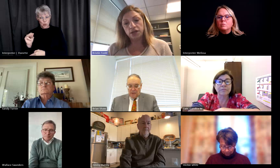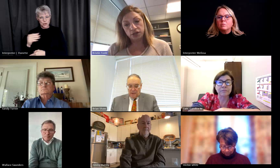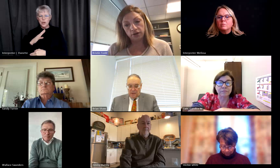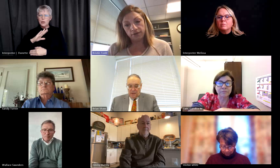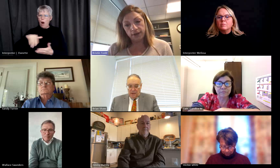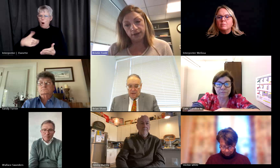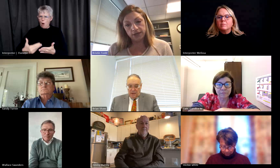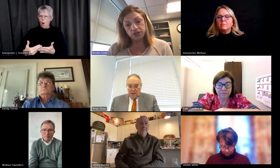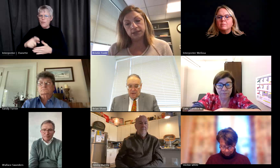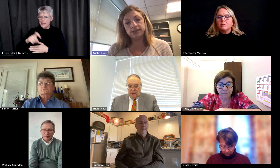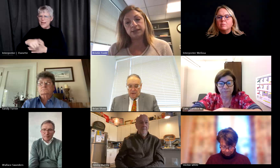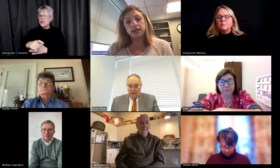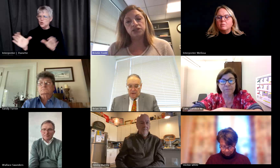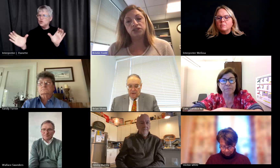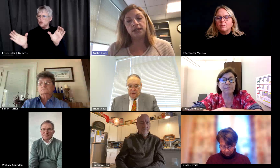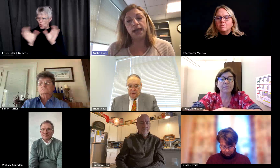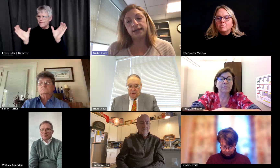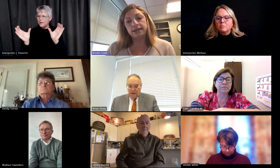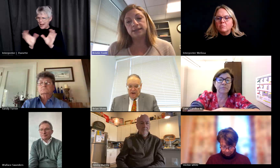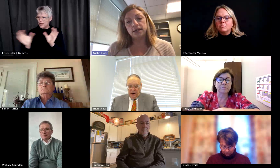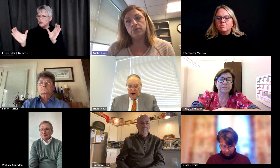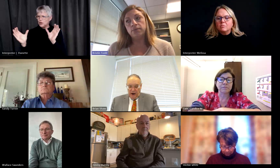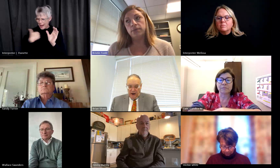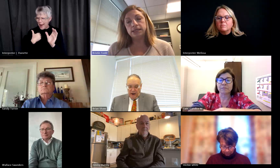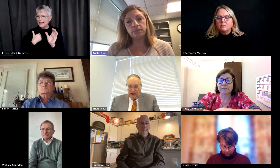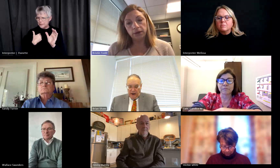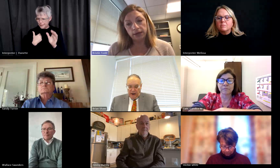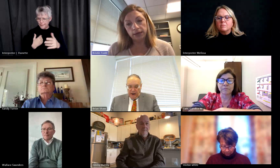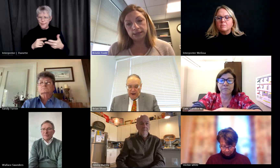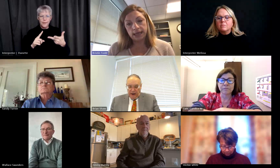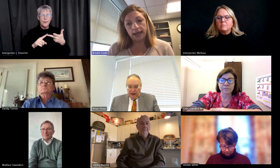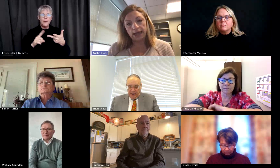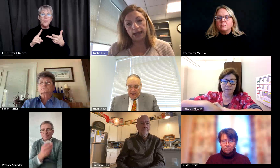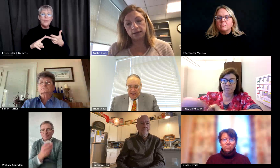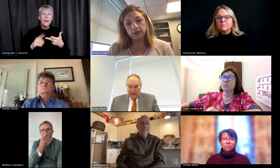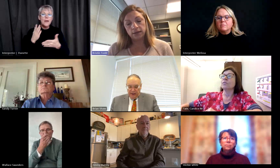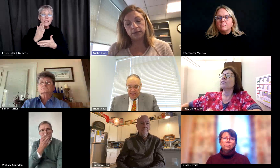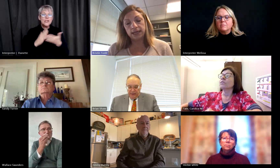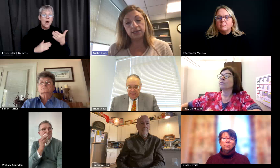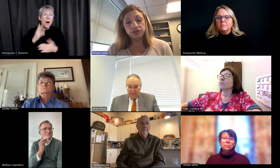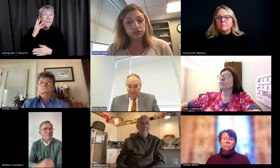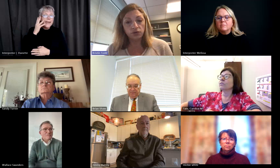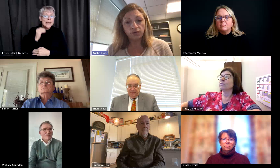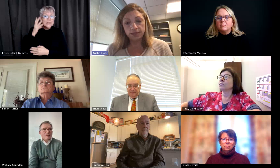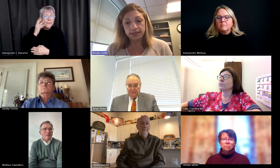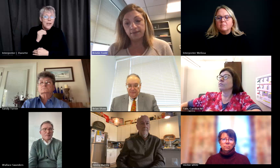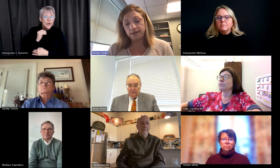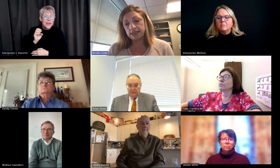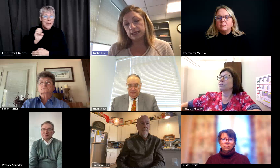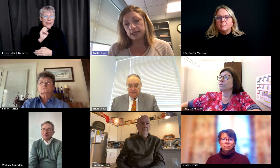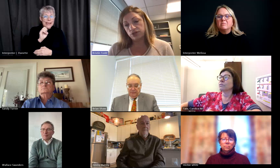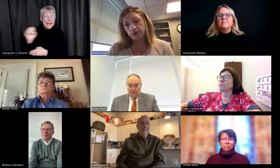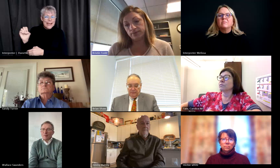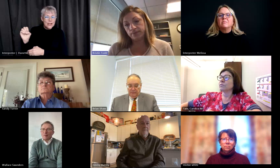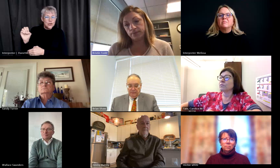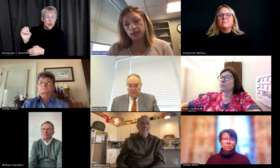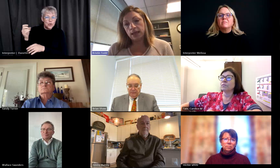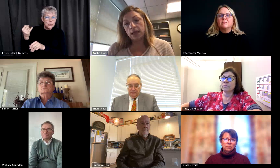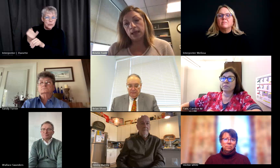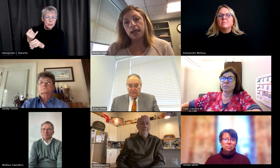necessary certifications. She has some experience at the Eastern School for the Deaf as a